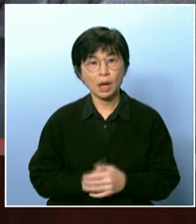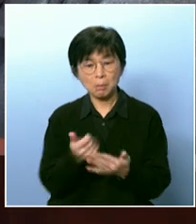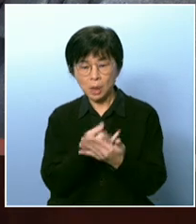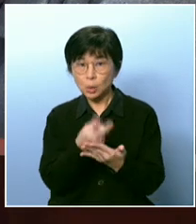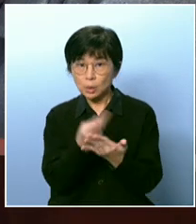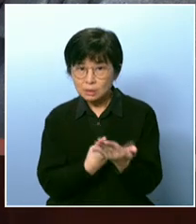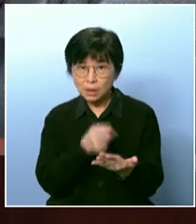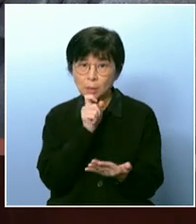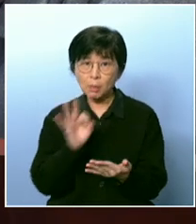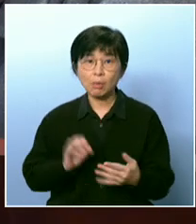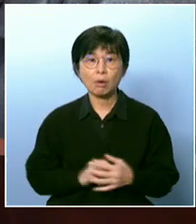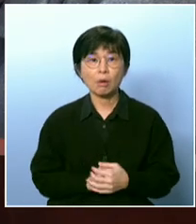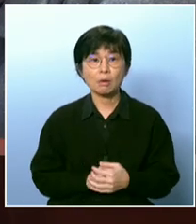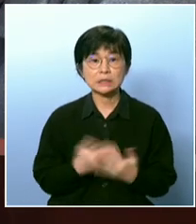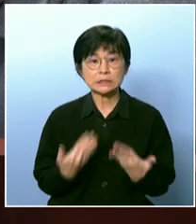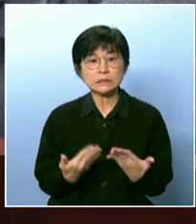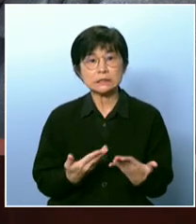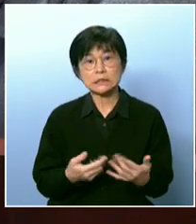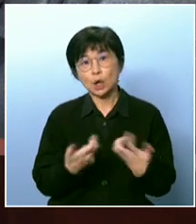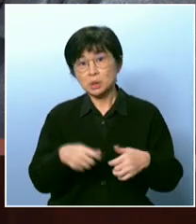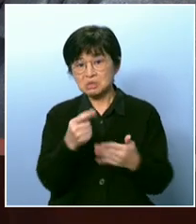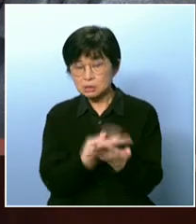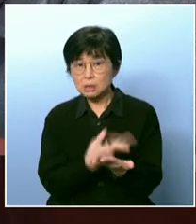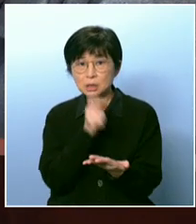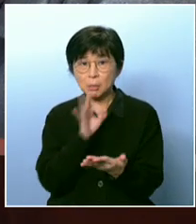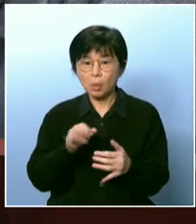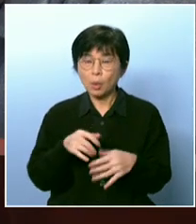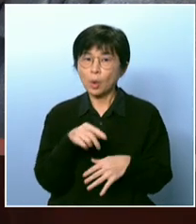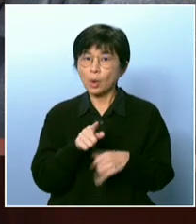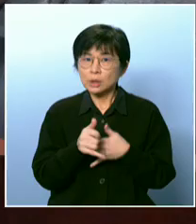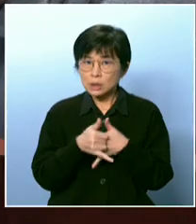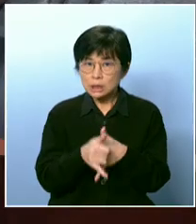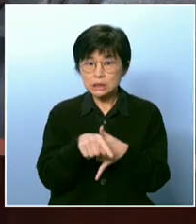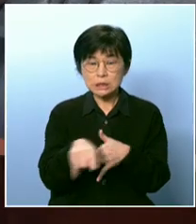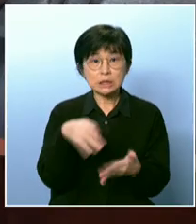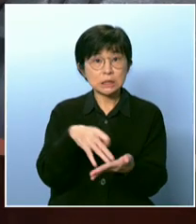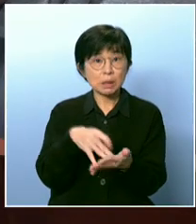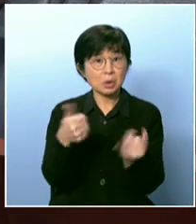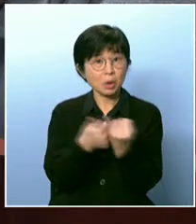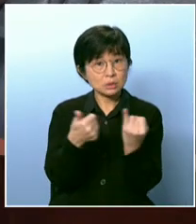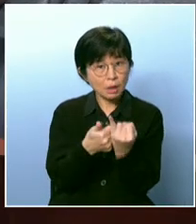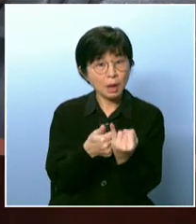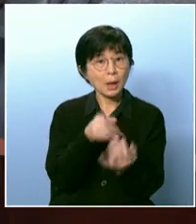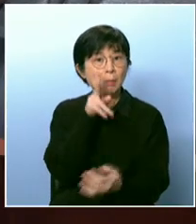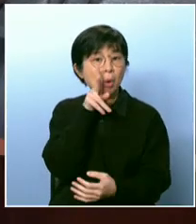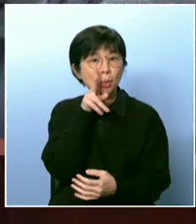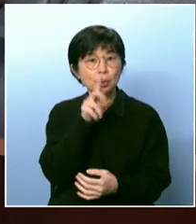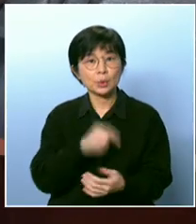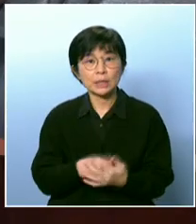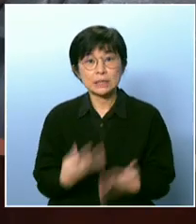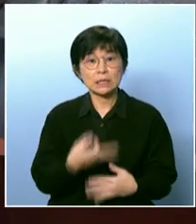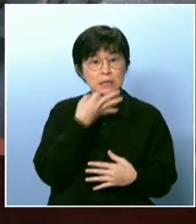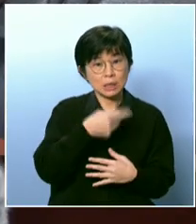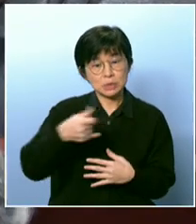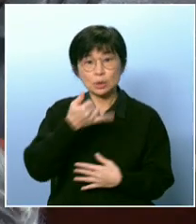can quantify the performance of the projects. Is there some sort of